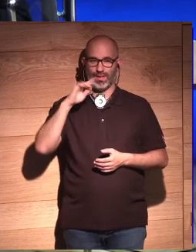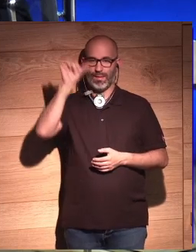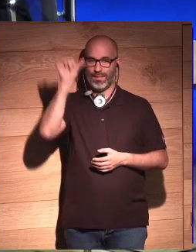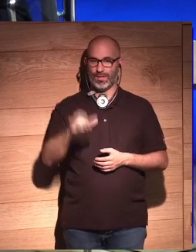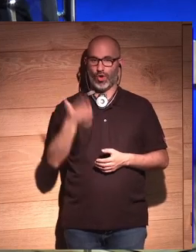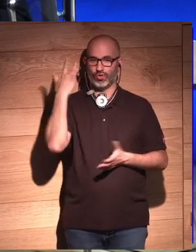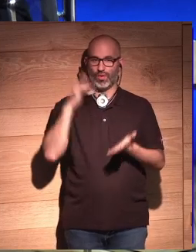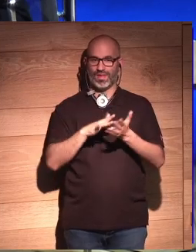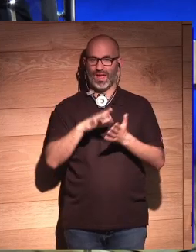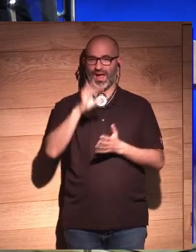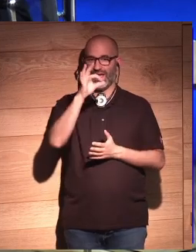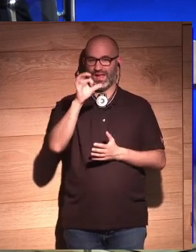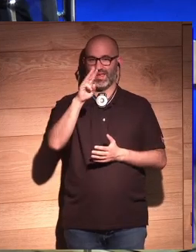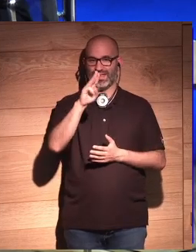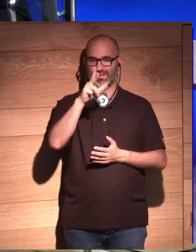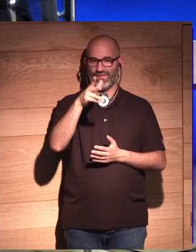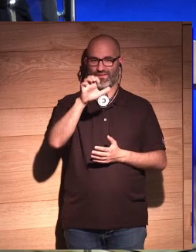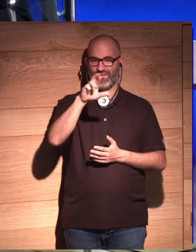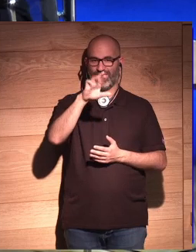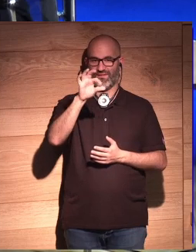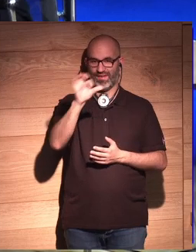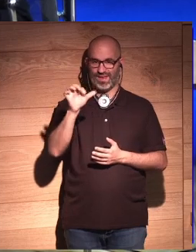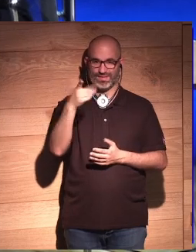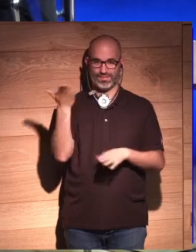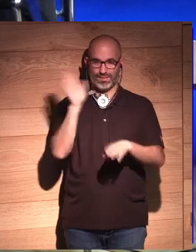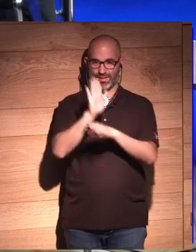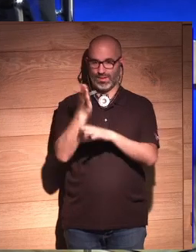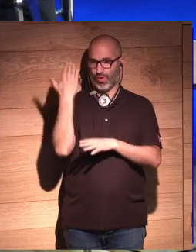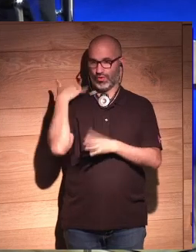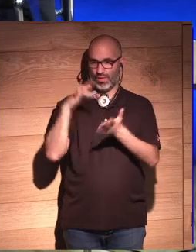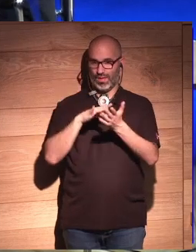Spheres, the piece by Eliza McNeat,